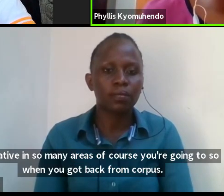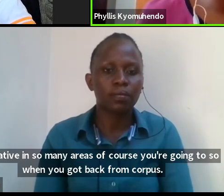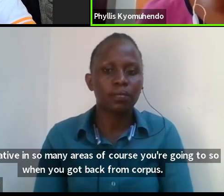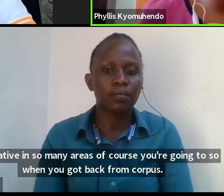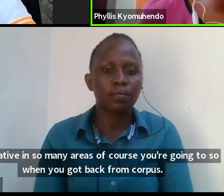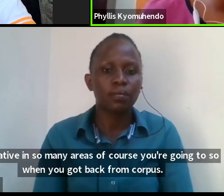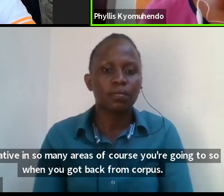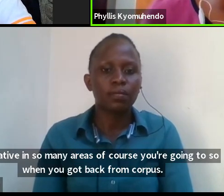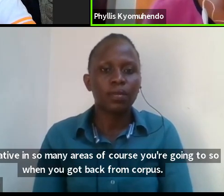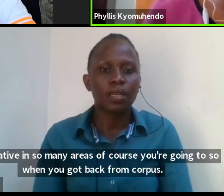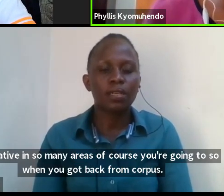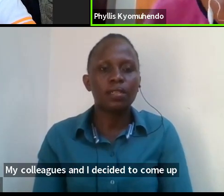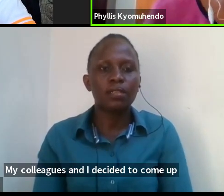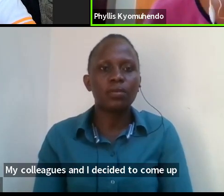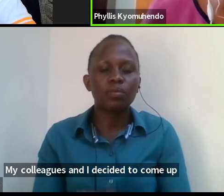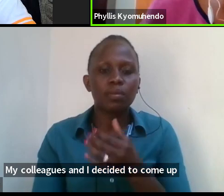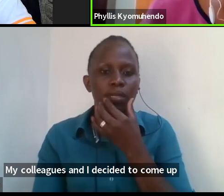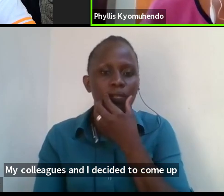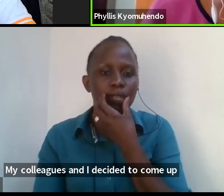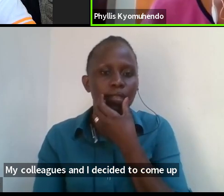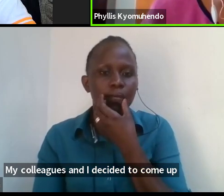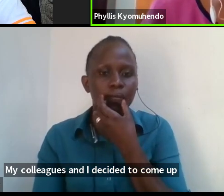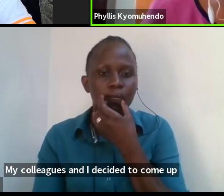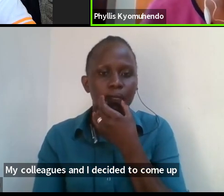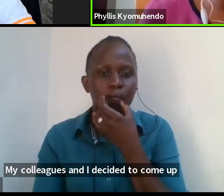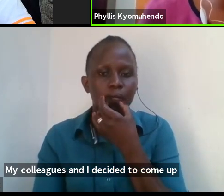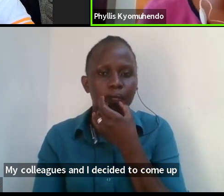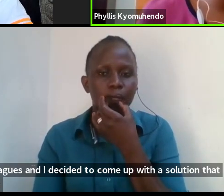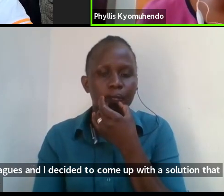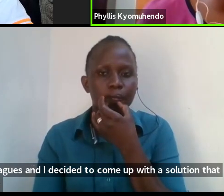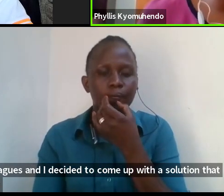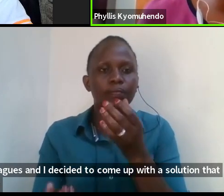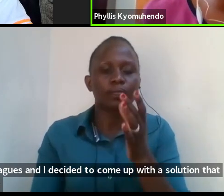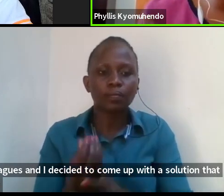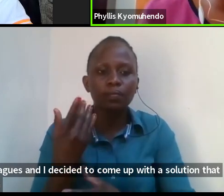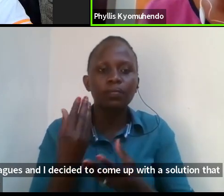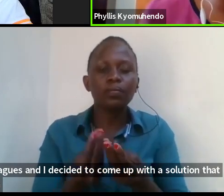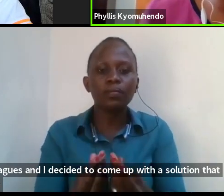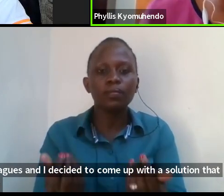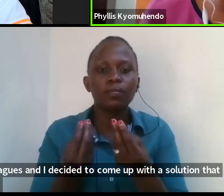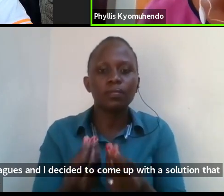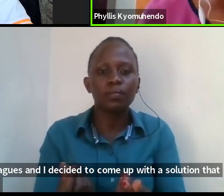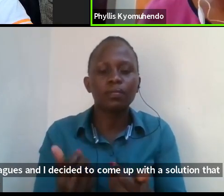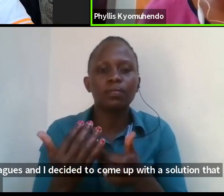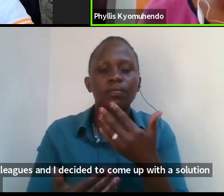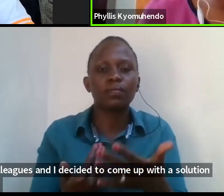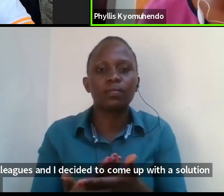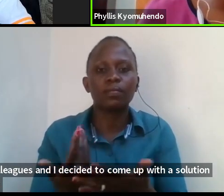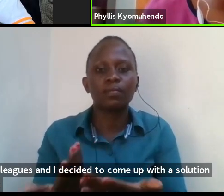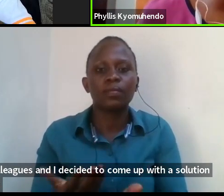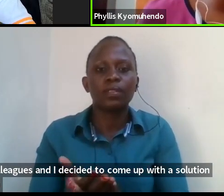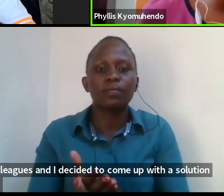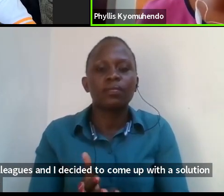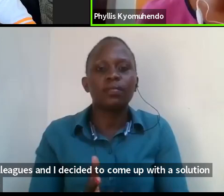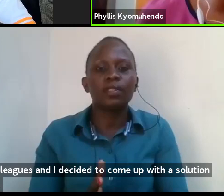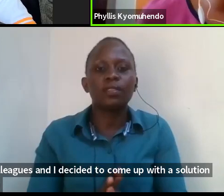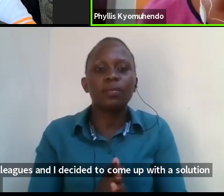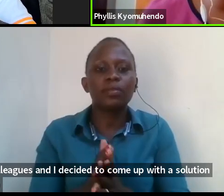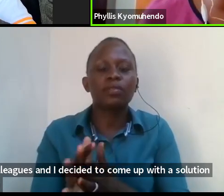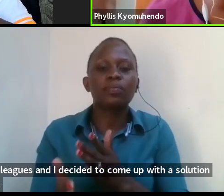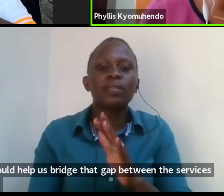I decided to come up with a solution that could help us bridge that gap between the services